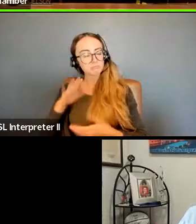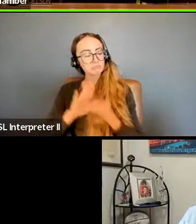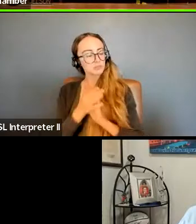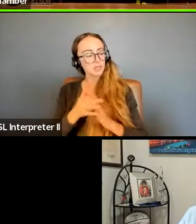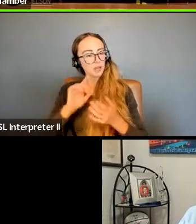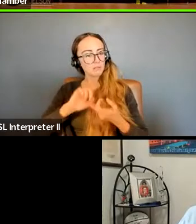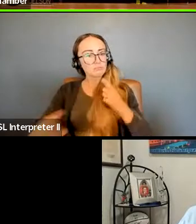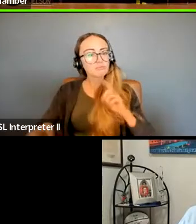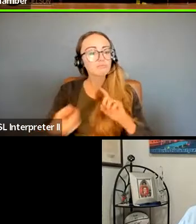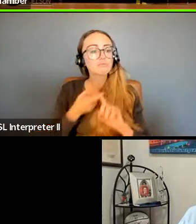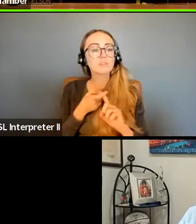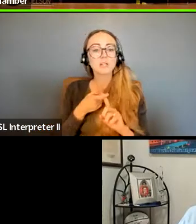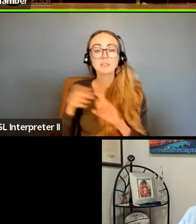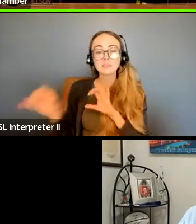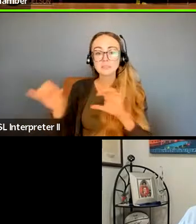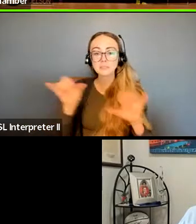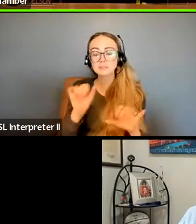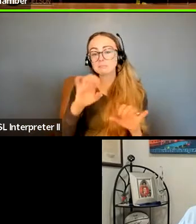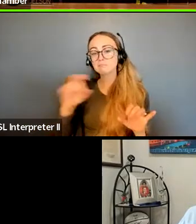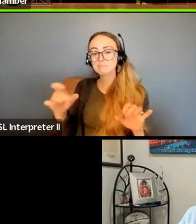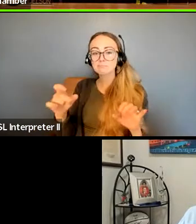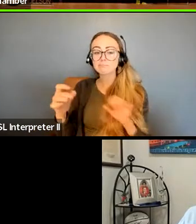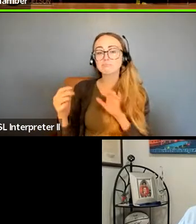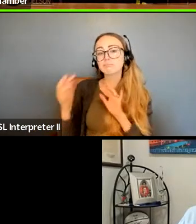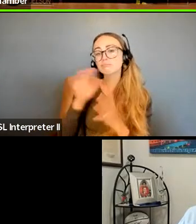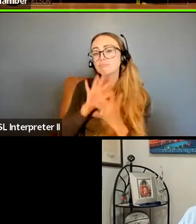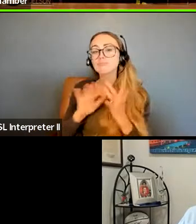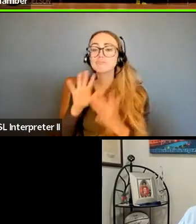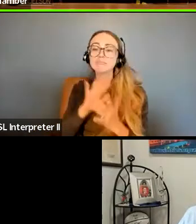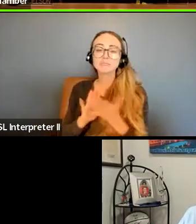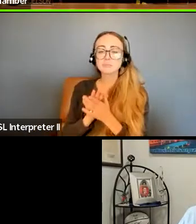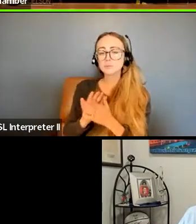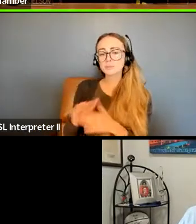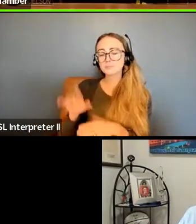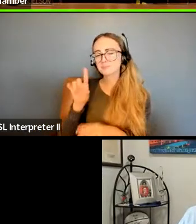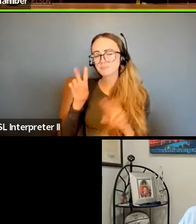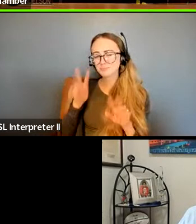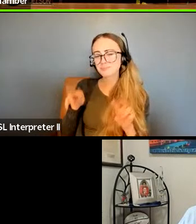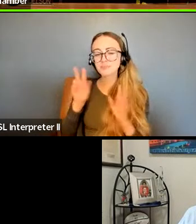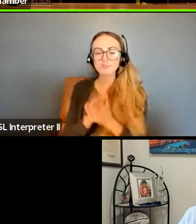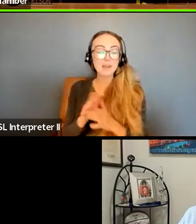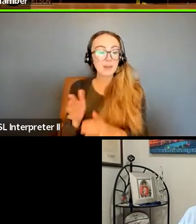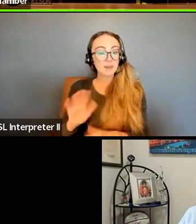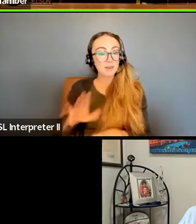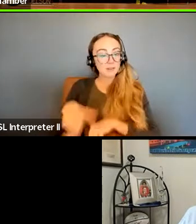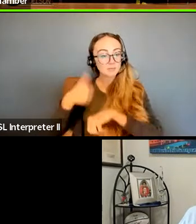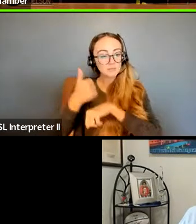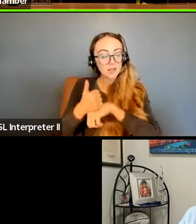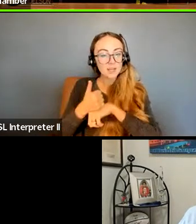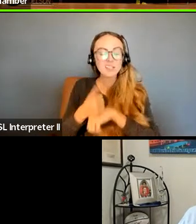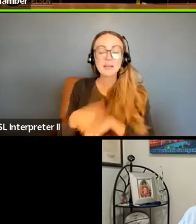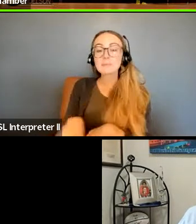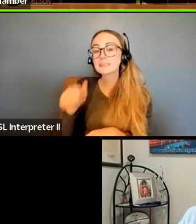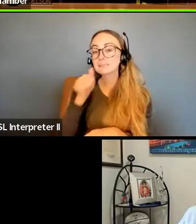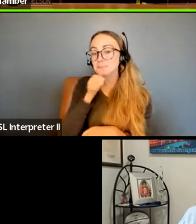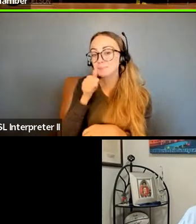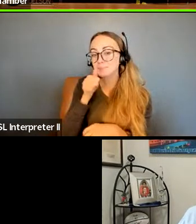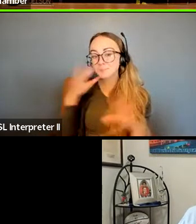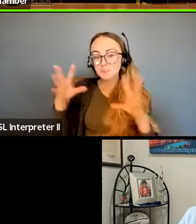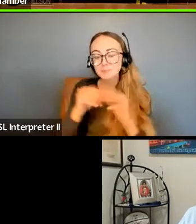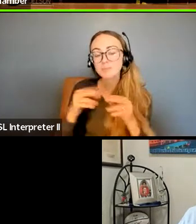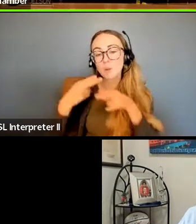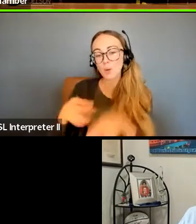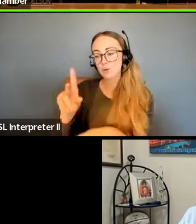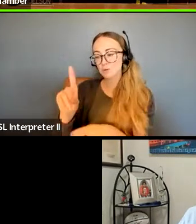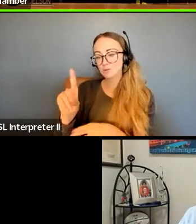same-sex attraction was very much taboo. Swan soon began hosting secret gatherings called a drag, which may be